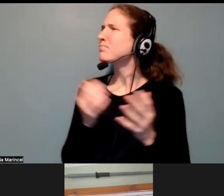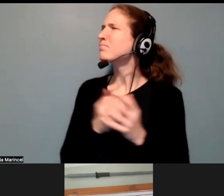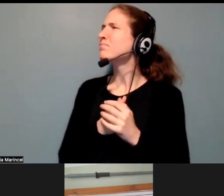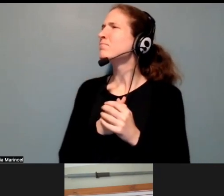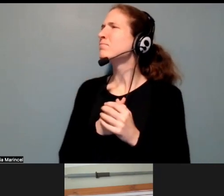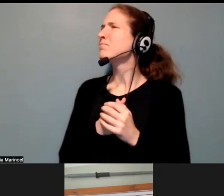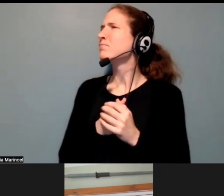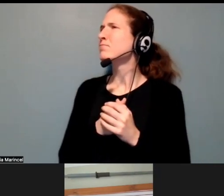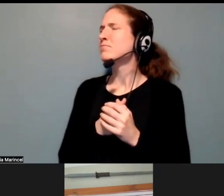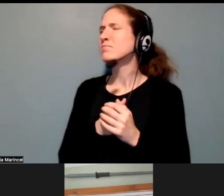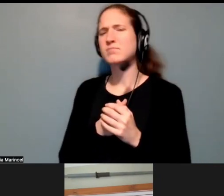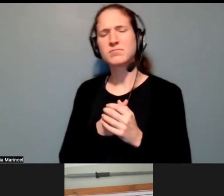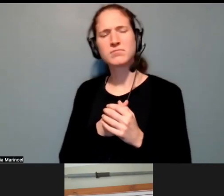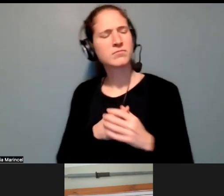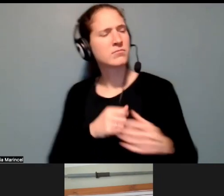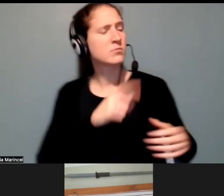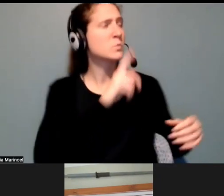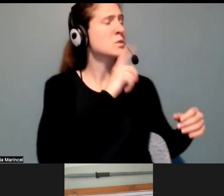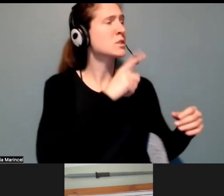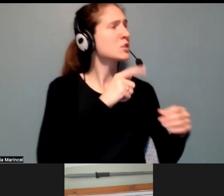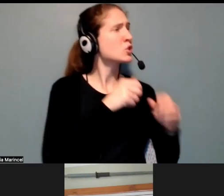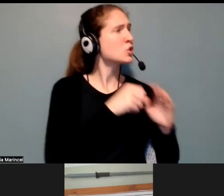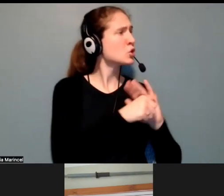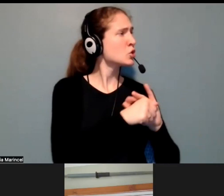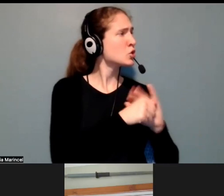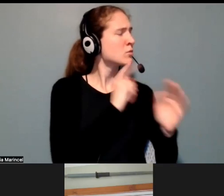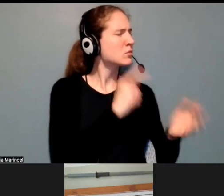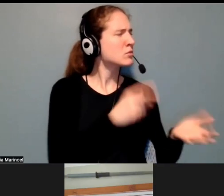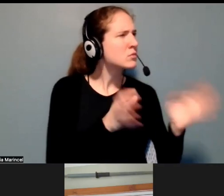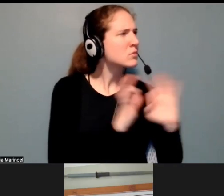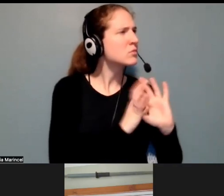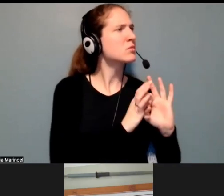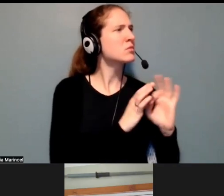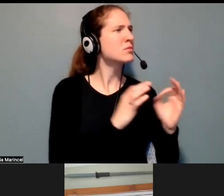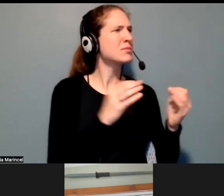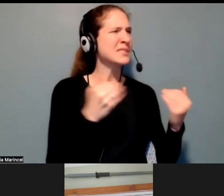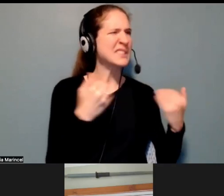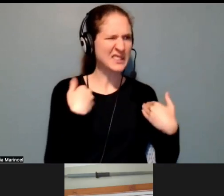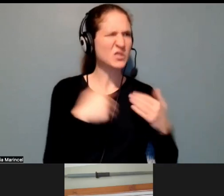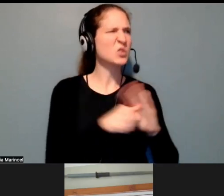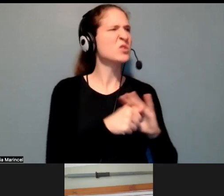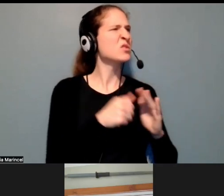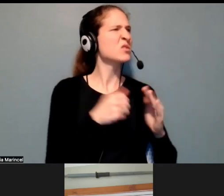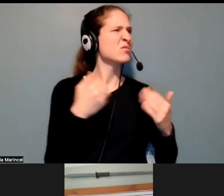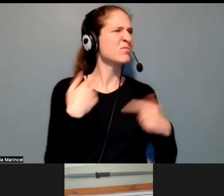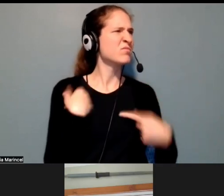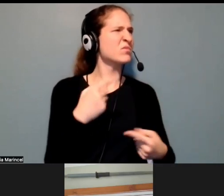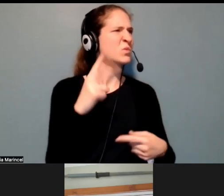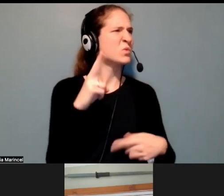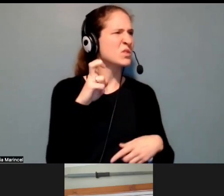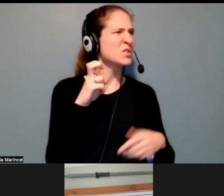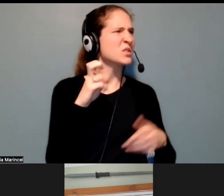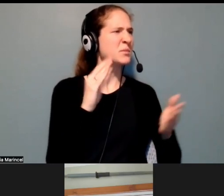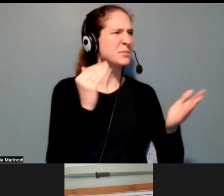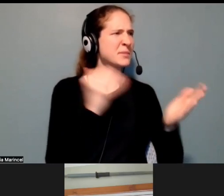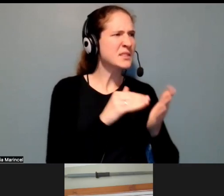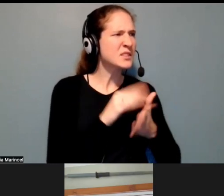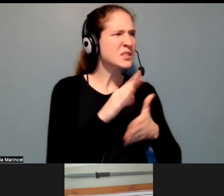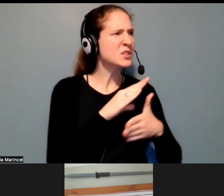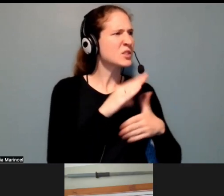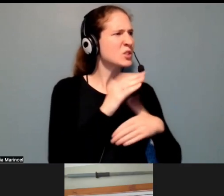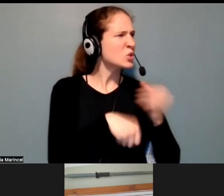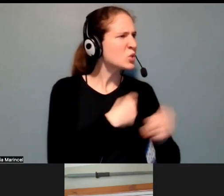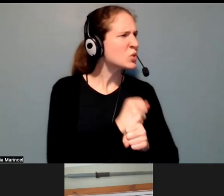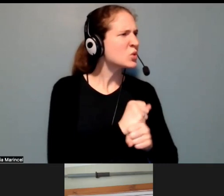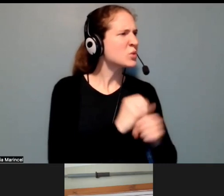Turtles are actually really, really important. Turtles have been around for over 200 million years. Well, in the book we talk